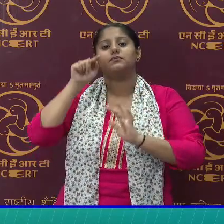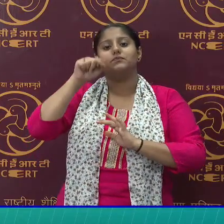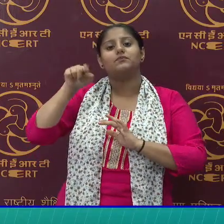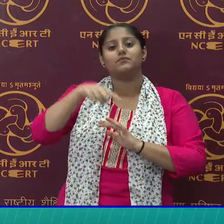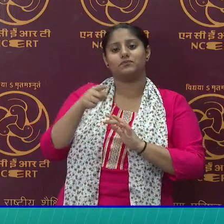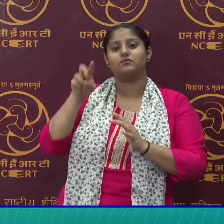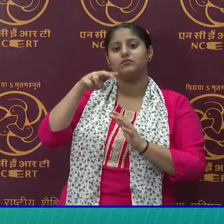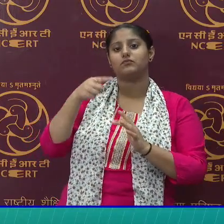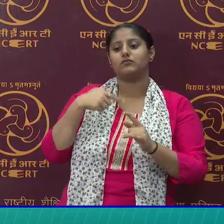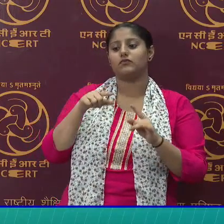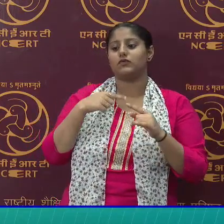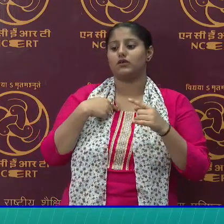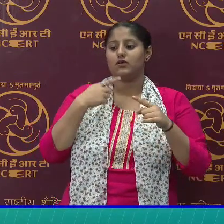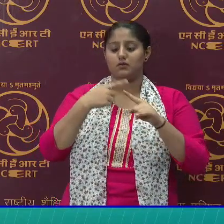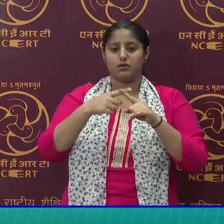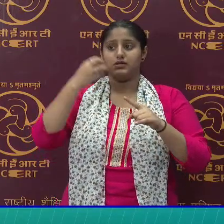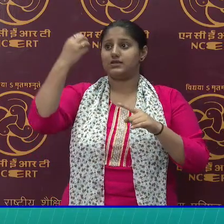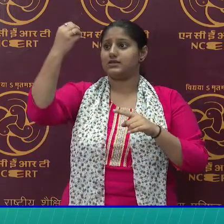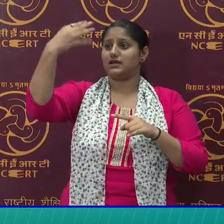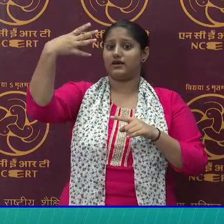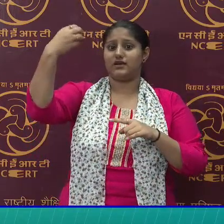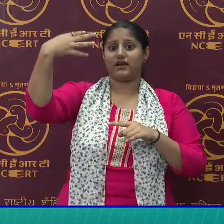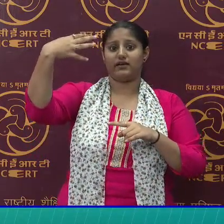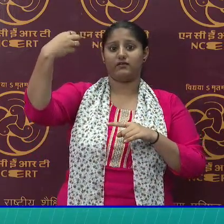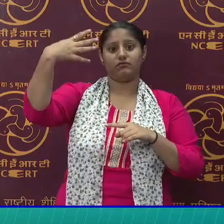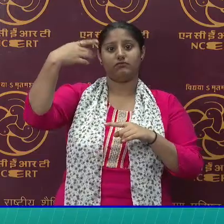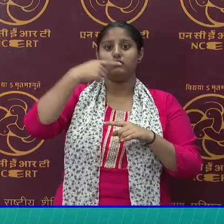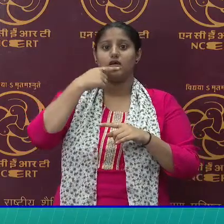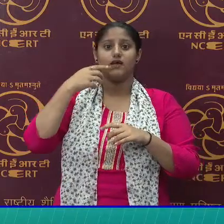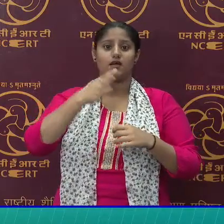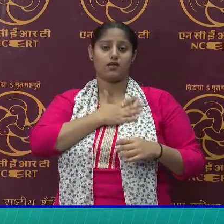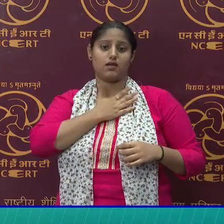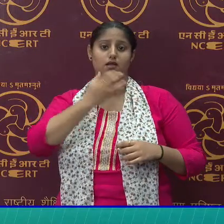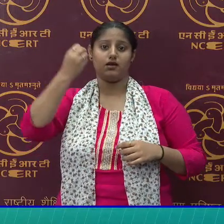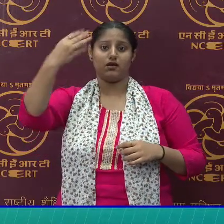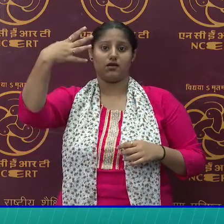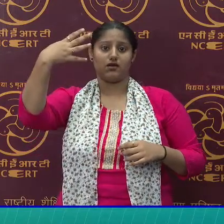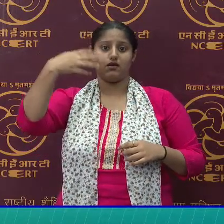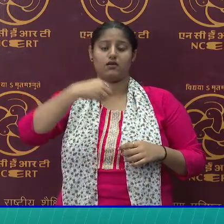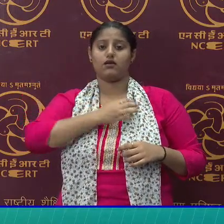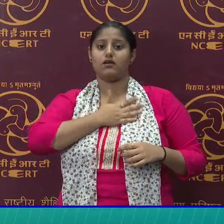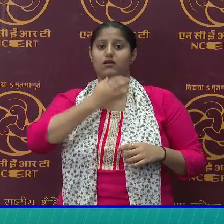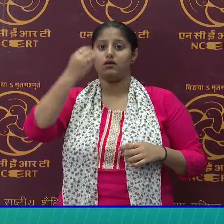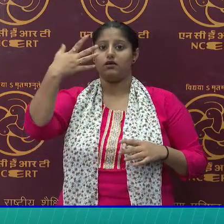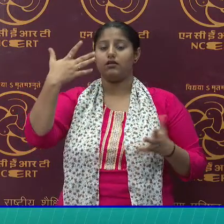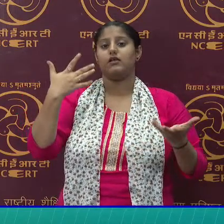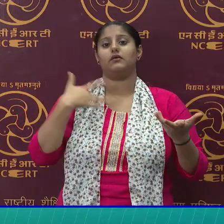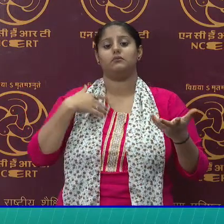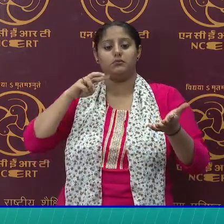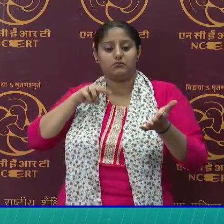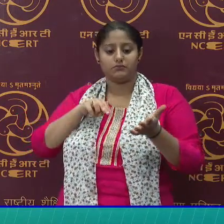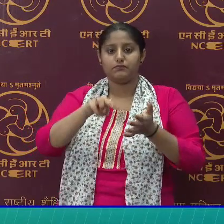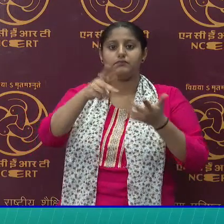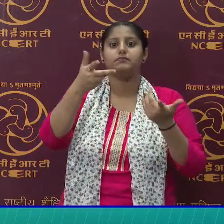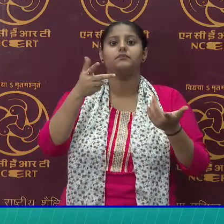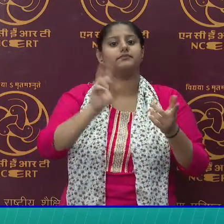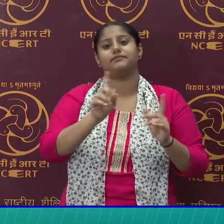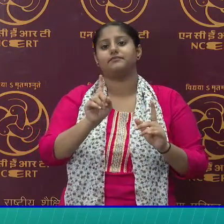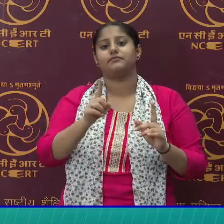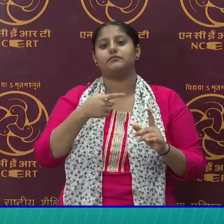and the person is trying to cross, Right. and there's a banyan tree with bananas in them. Right. So